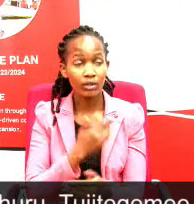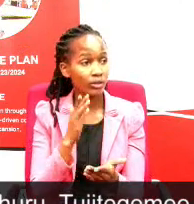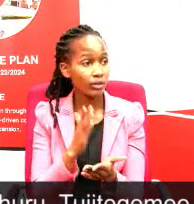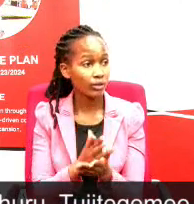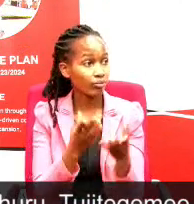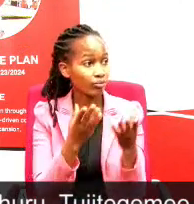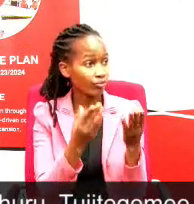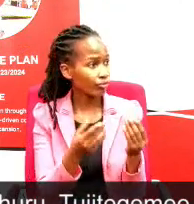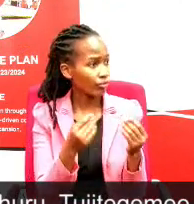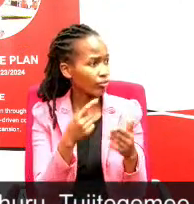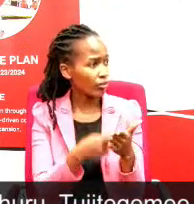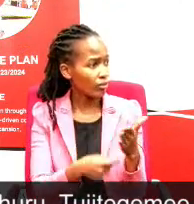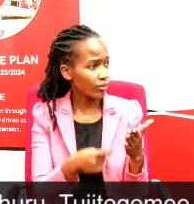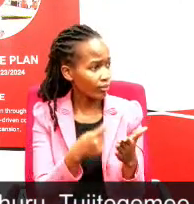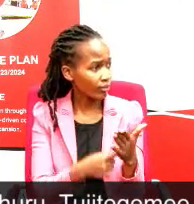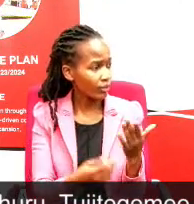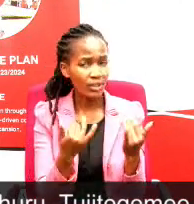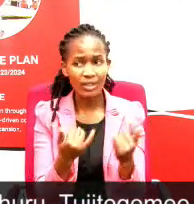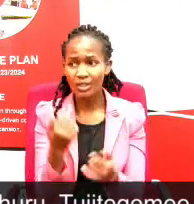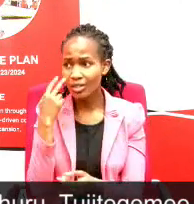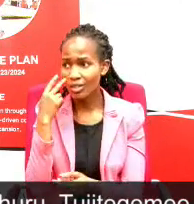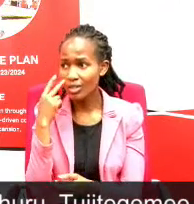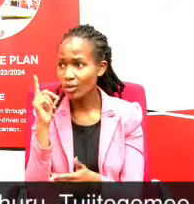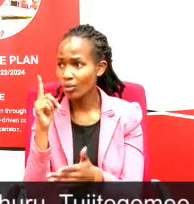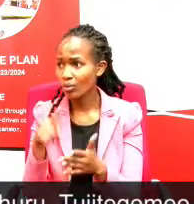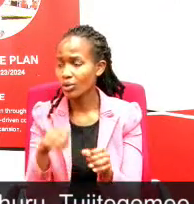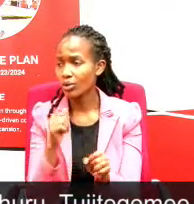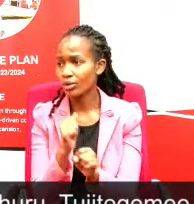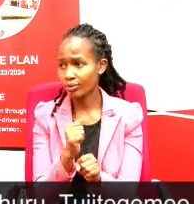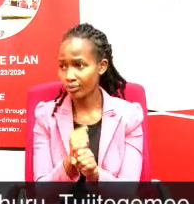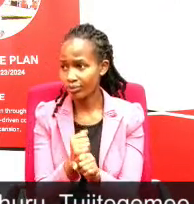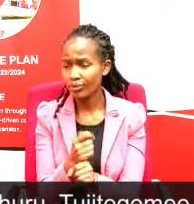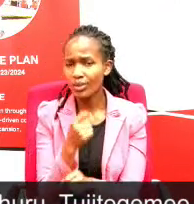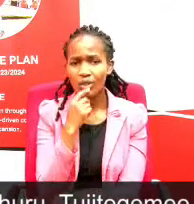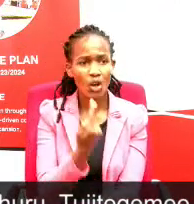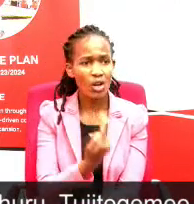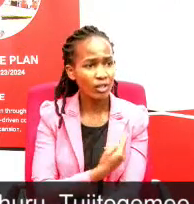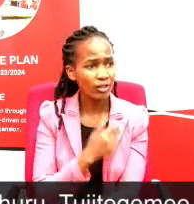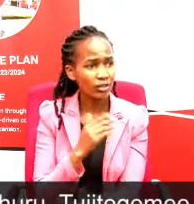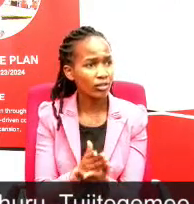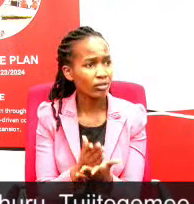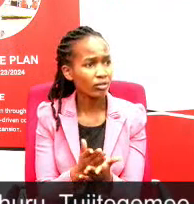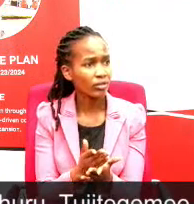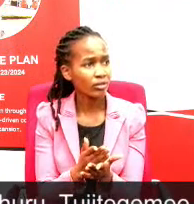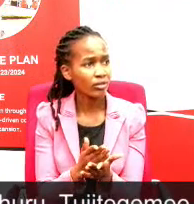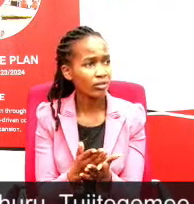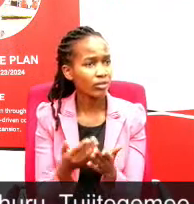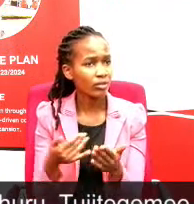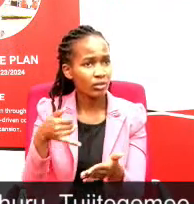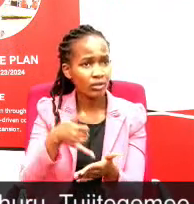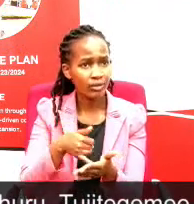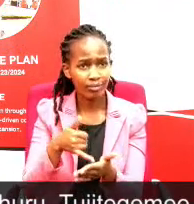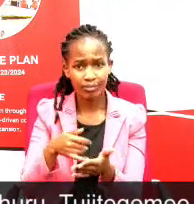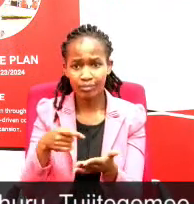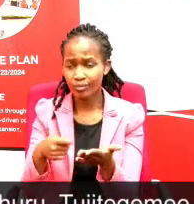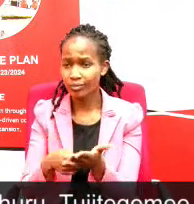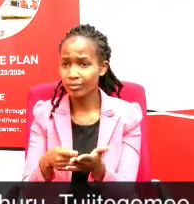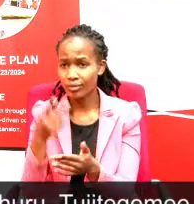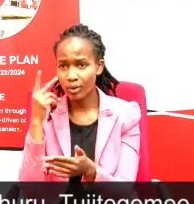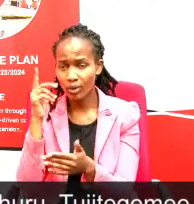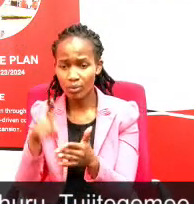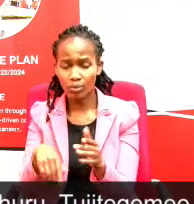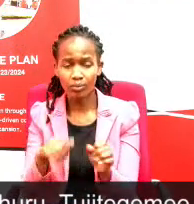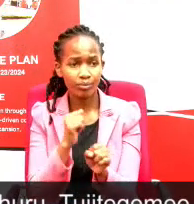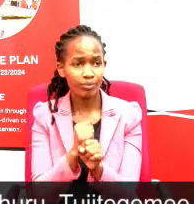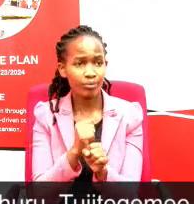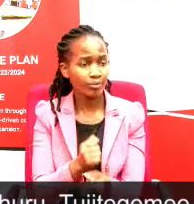to simplify taxes. Now look what you're doing. You told us you are going to include technology. Look what you're doing.